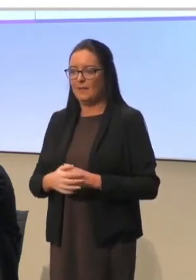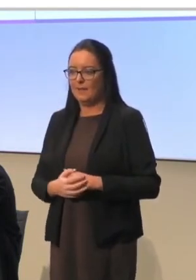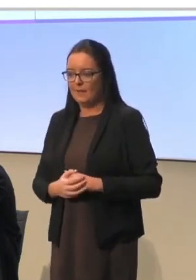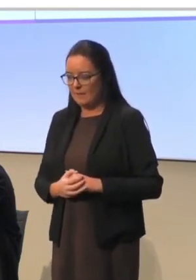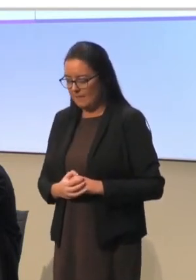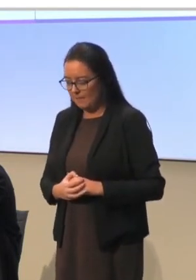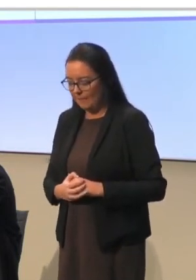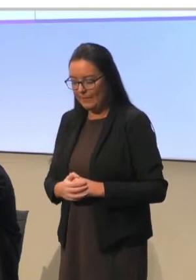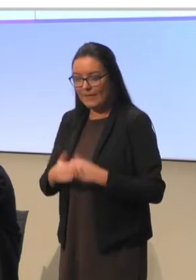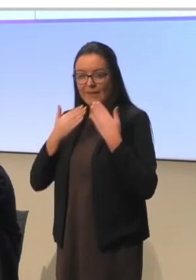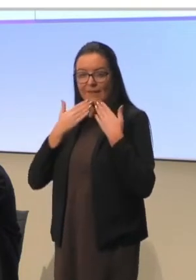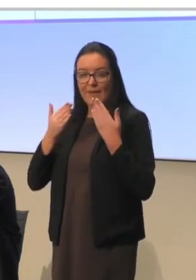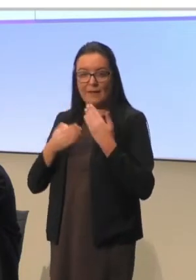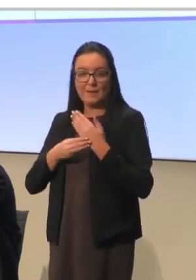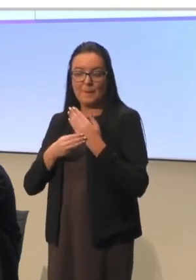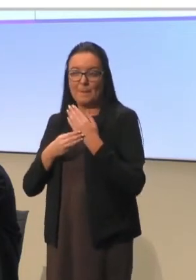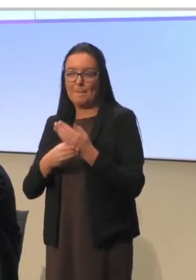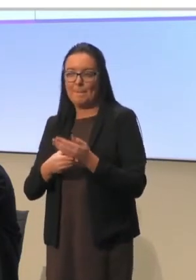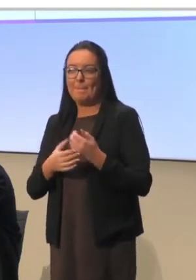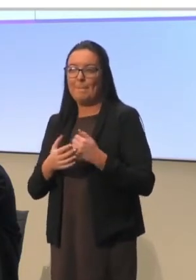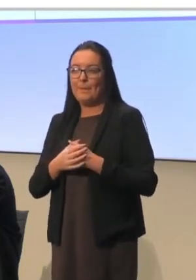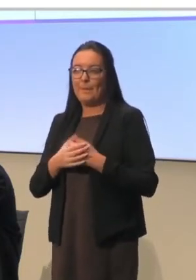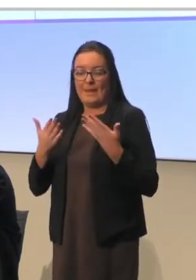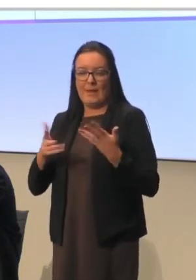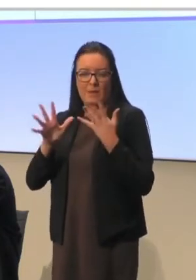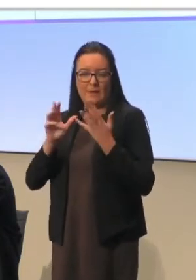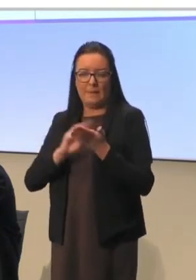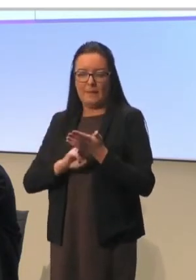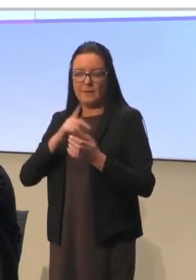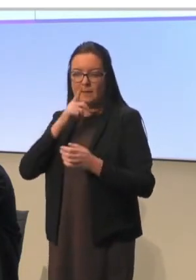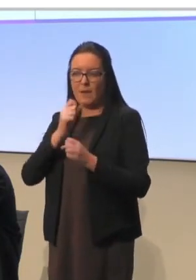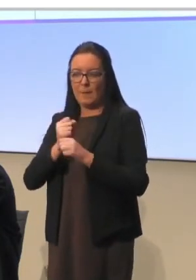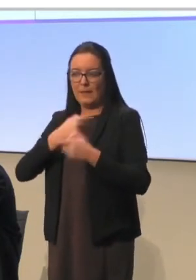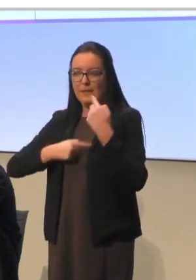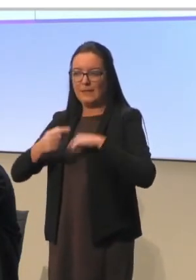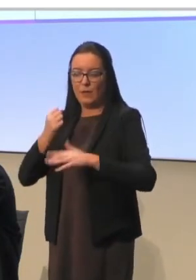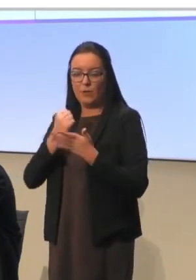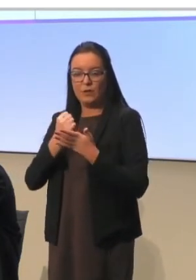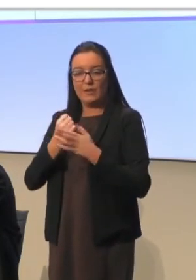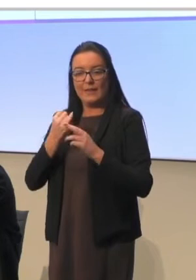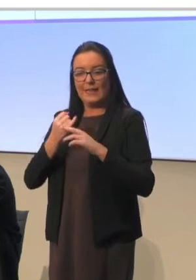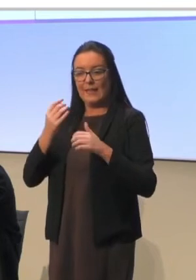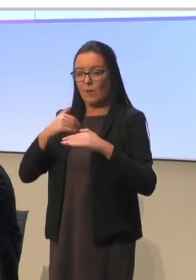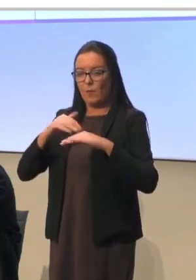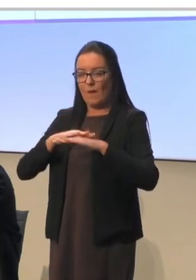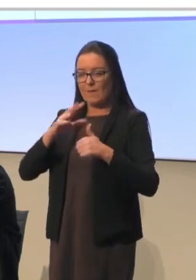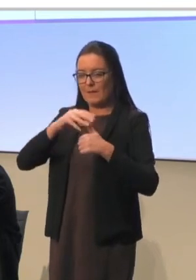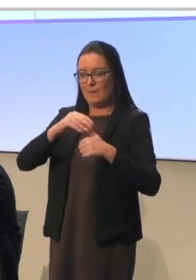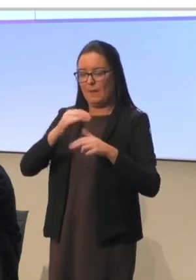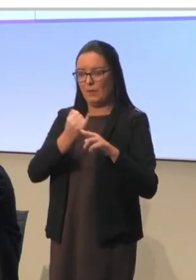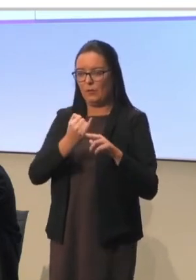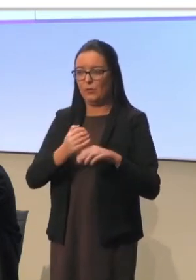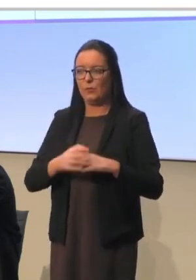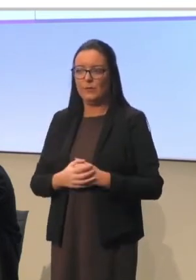Okay, thanks a million, Eamonn. I'm going to take the last 10 minutes to talk about our study then with the special schools. So